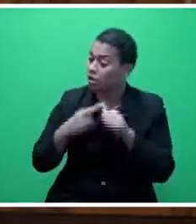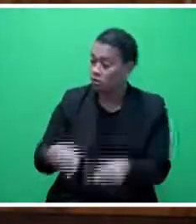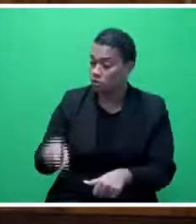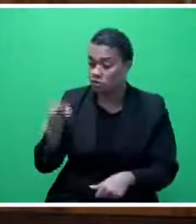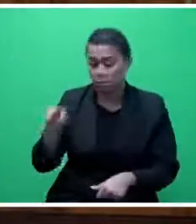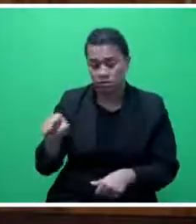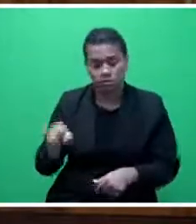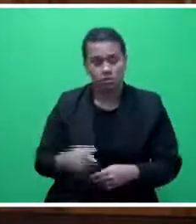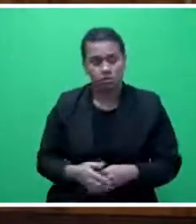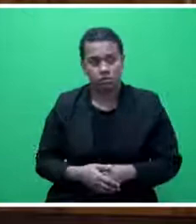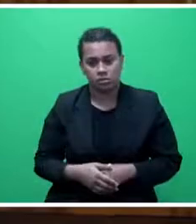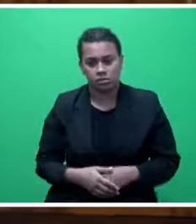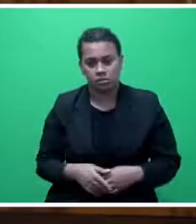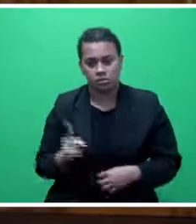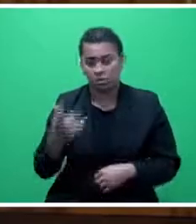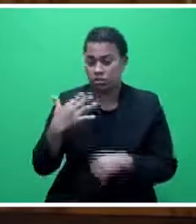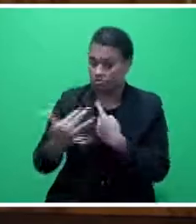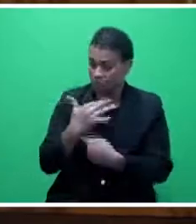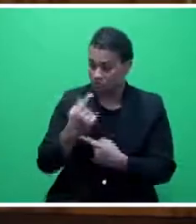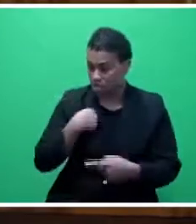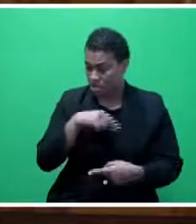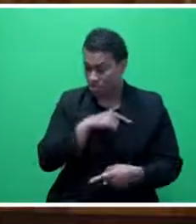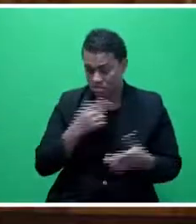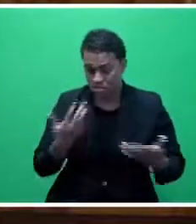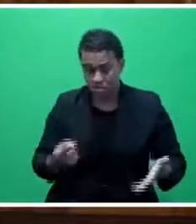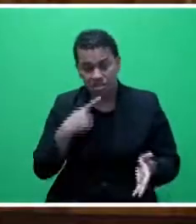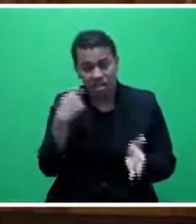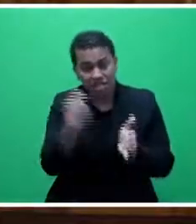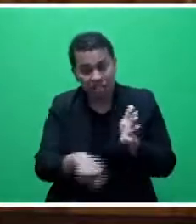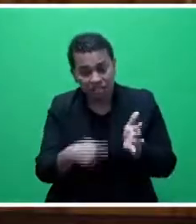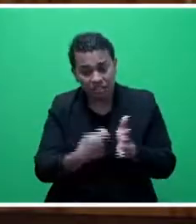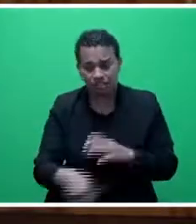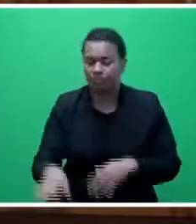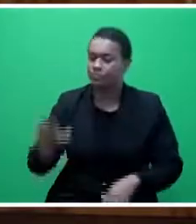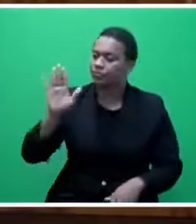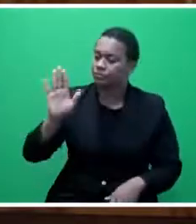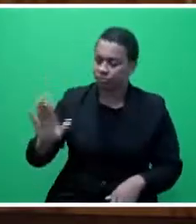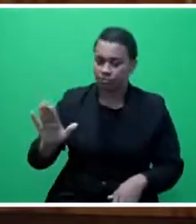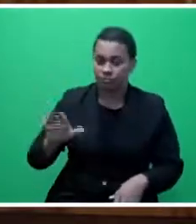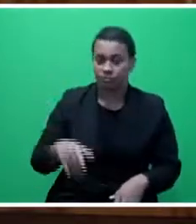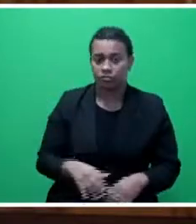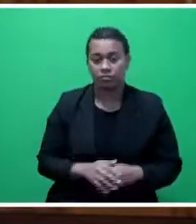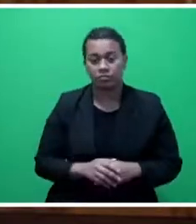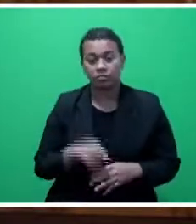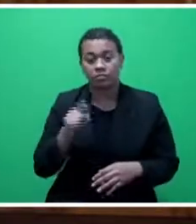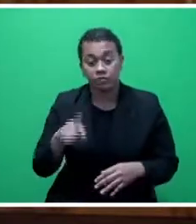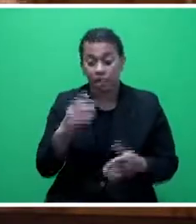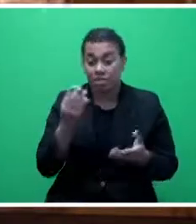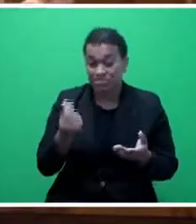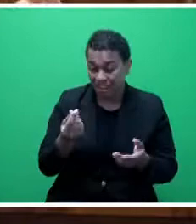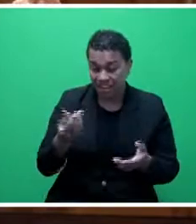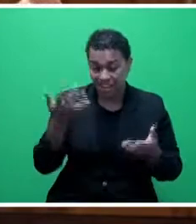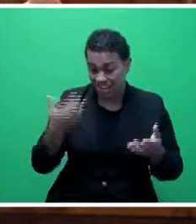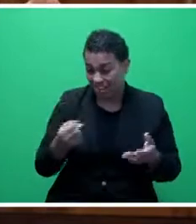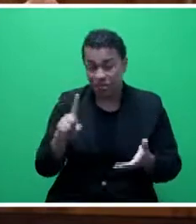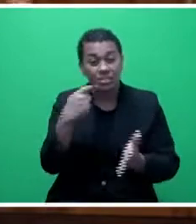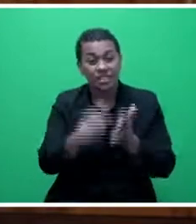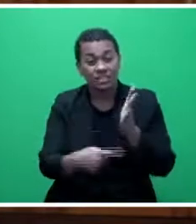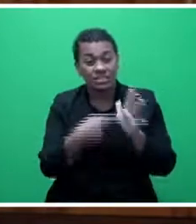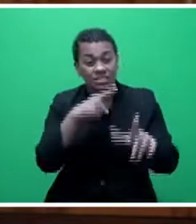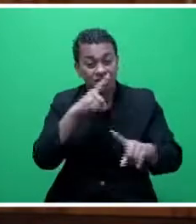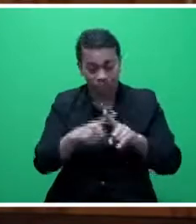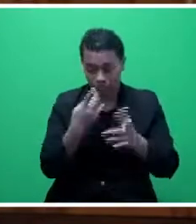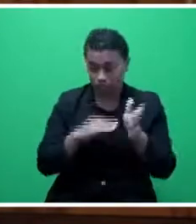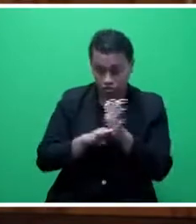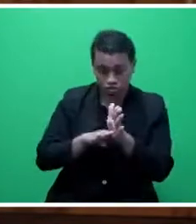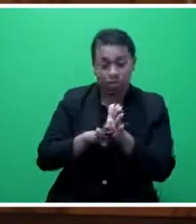saying this about taxes, etc. Despite the so-called increase in taxes, Mr. Speaker, sir, which were actually consistent. When